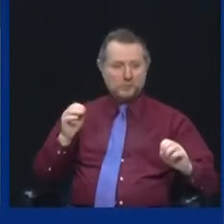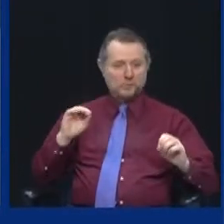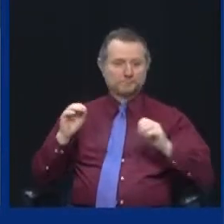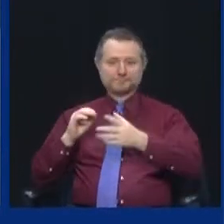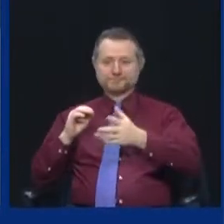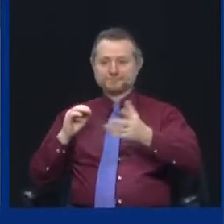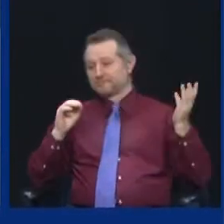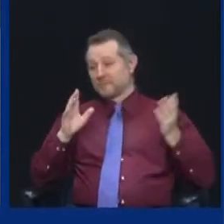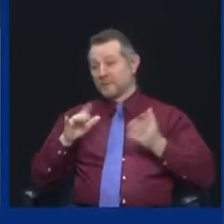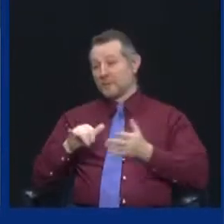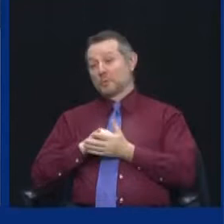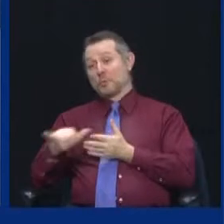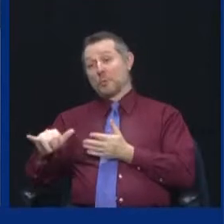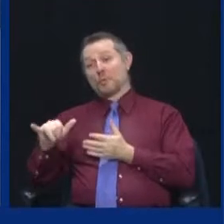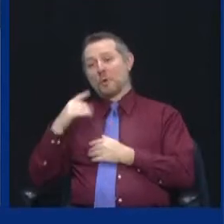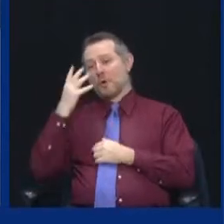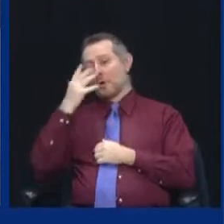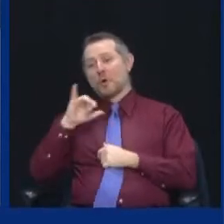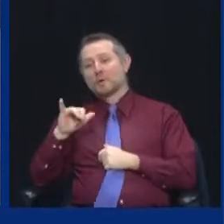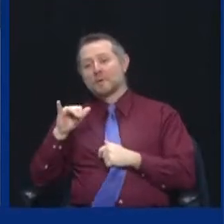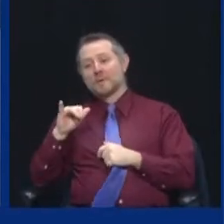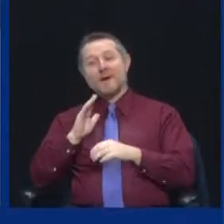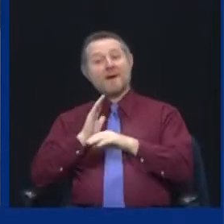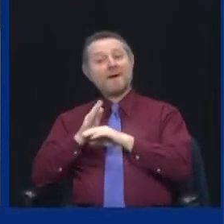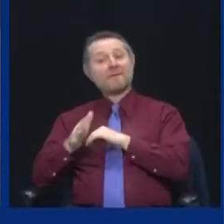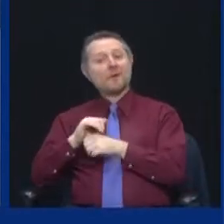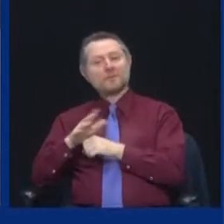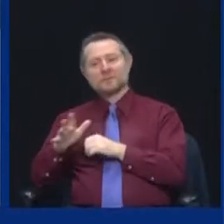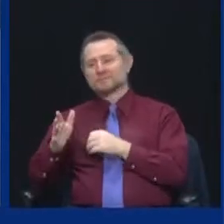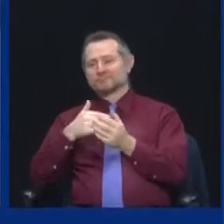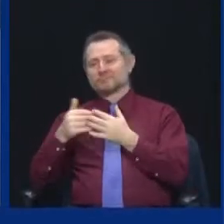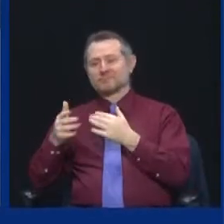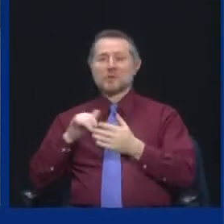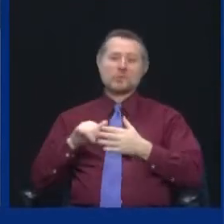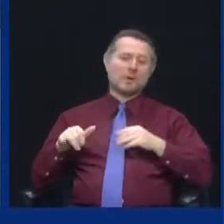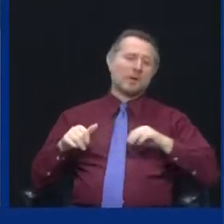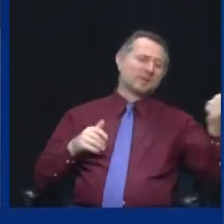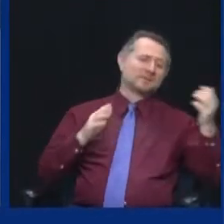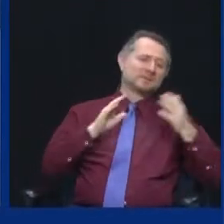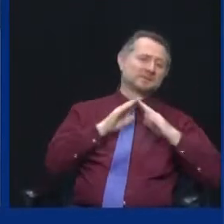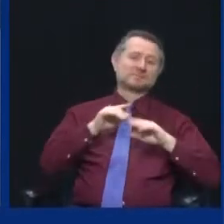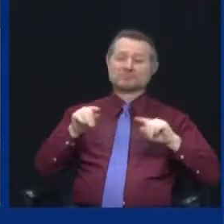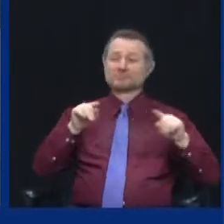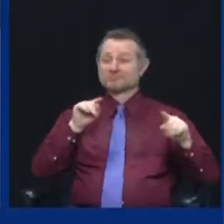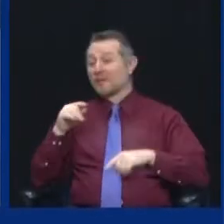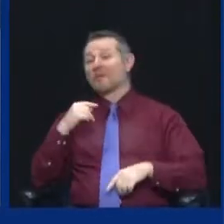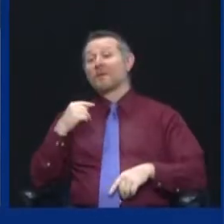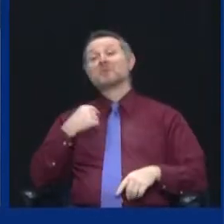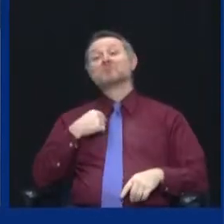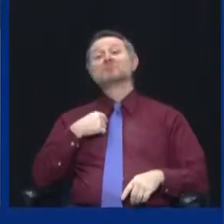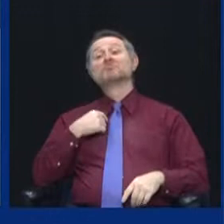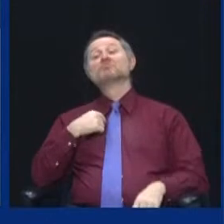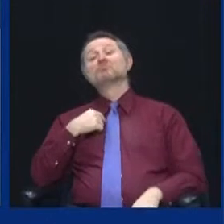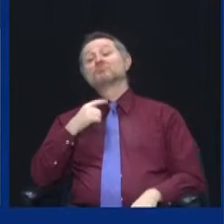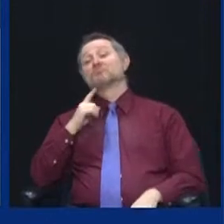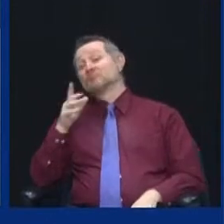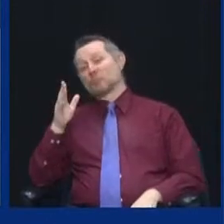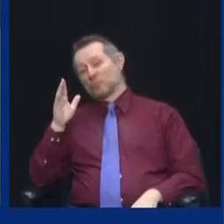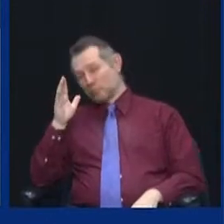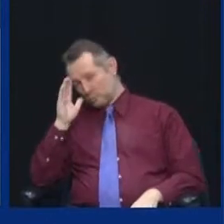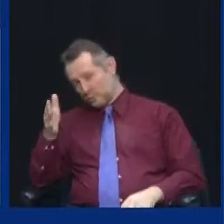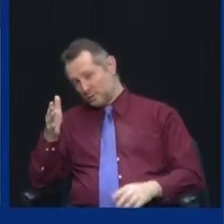York post-COVID, any city post-COVID, is going to be what we make